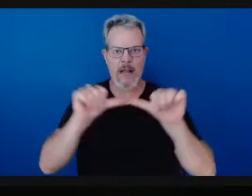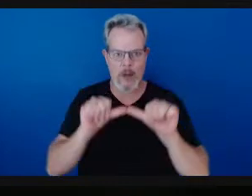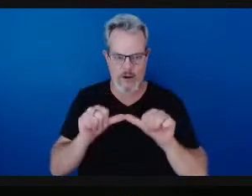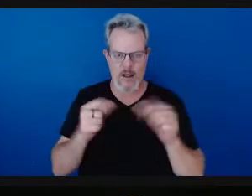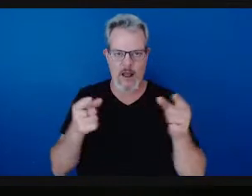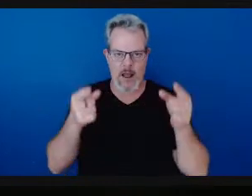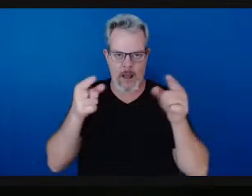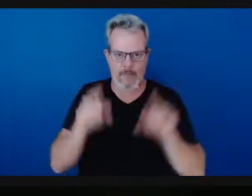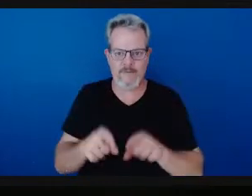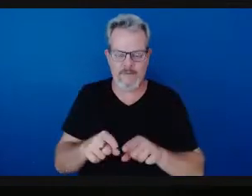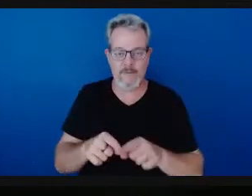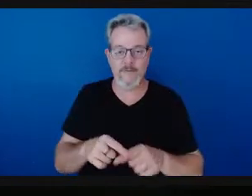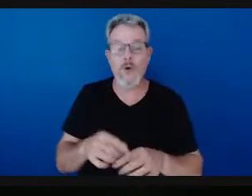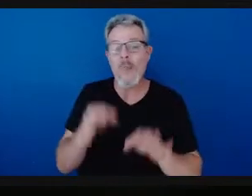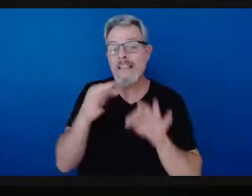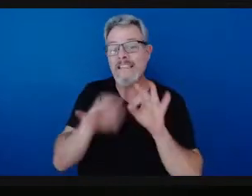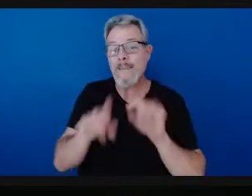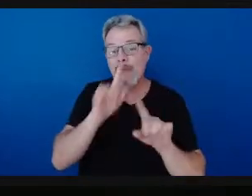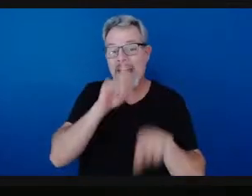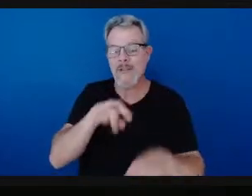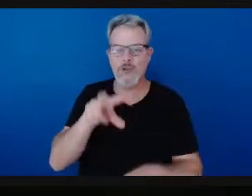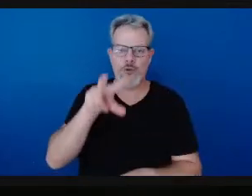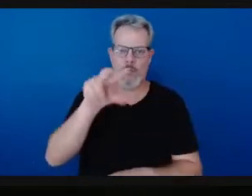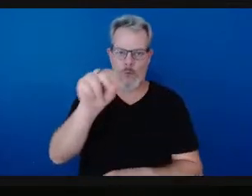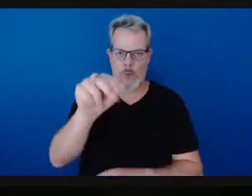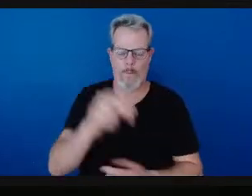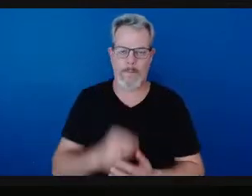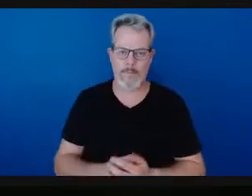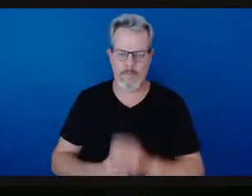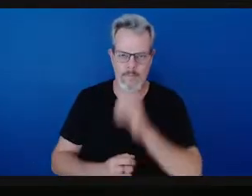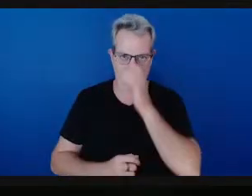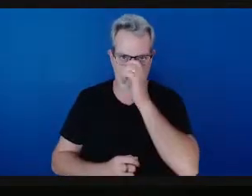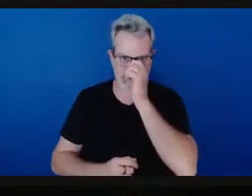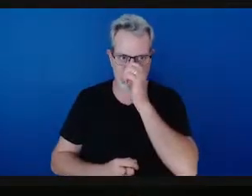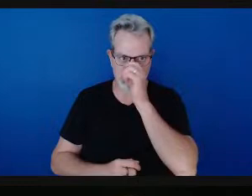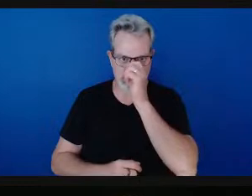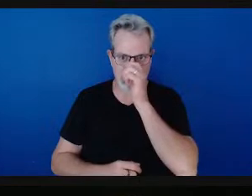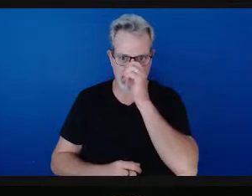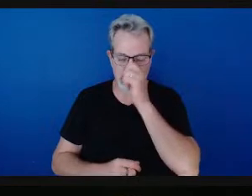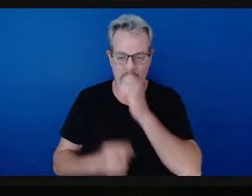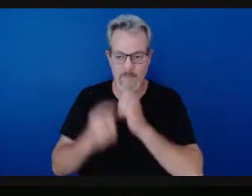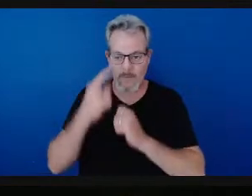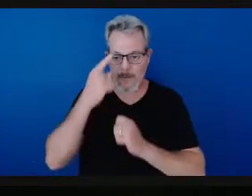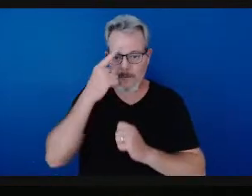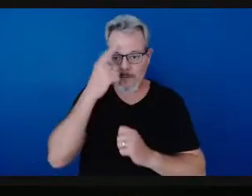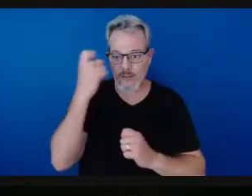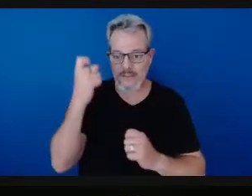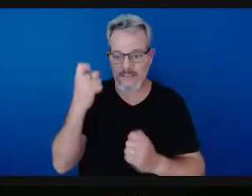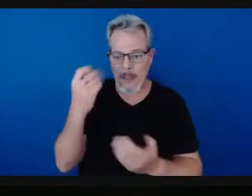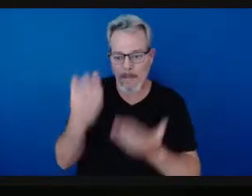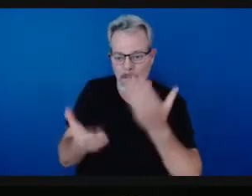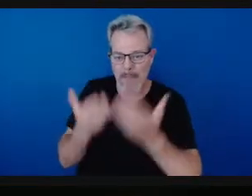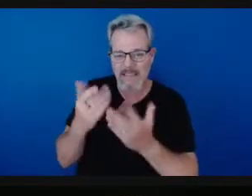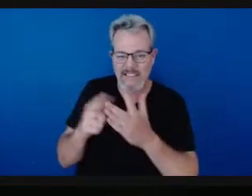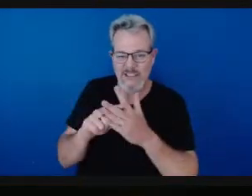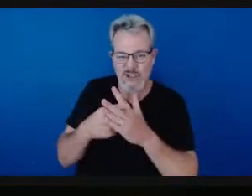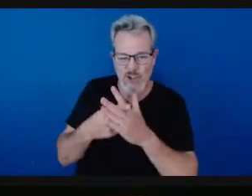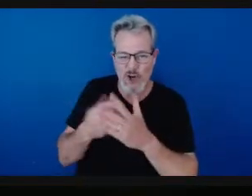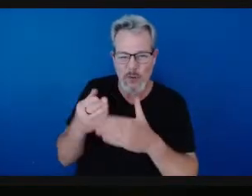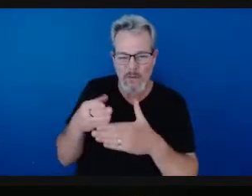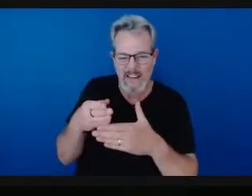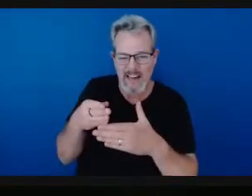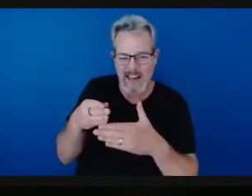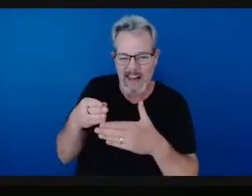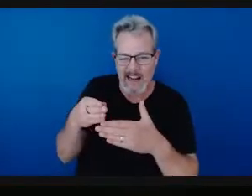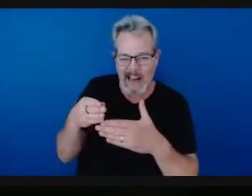The simple answer is no. The deflation doesn't tell you that it's over. It tells you that maybe it's starting to be over, but